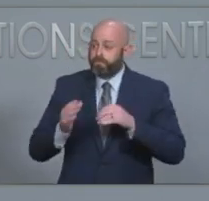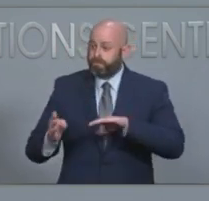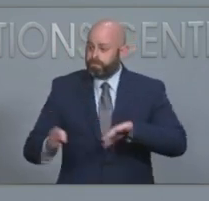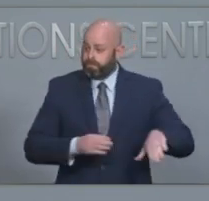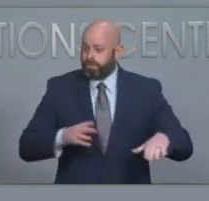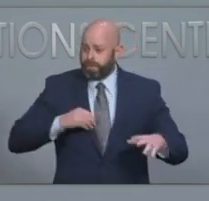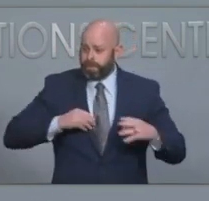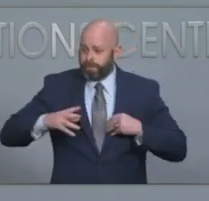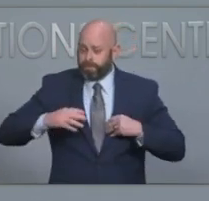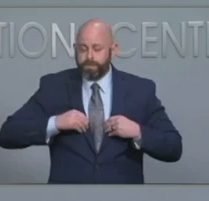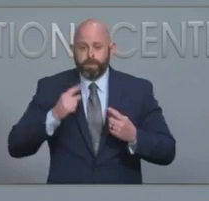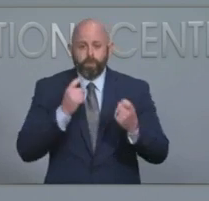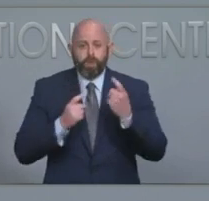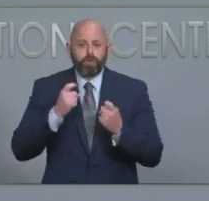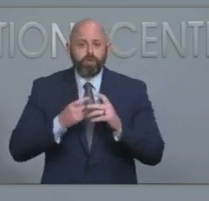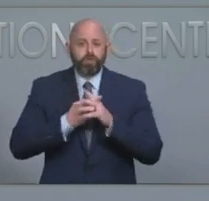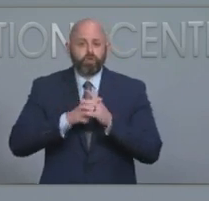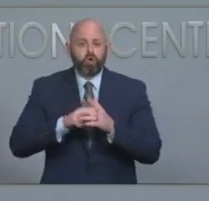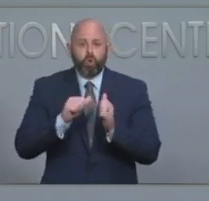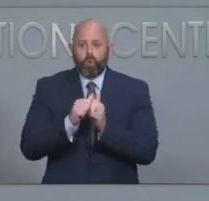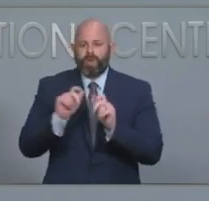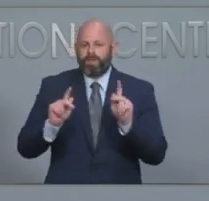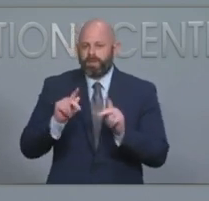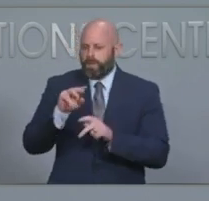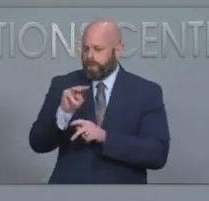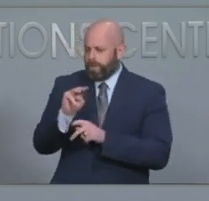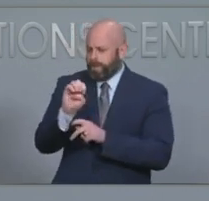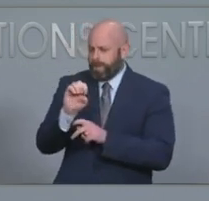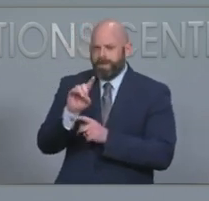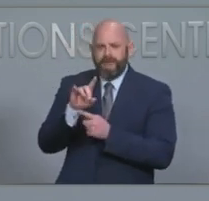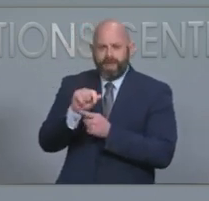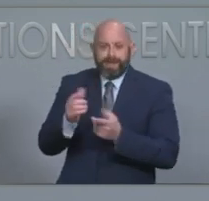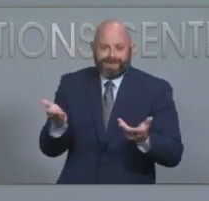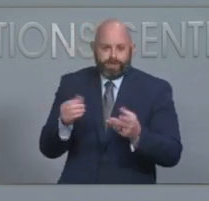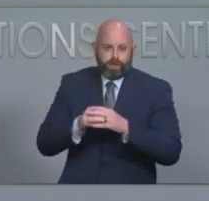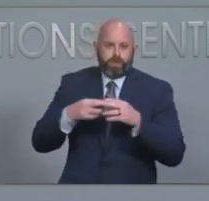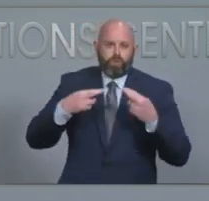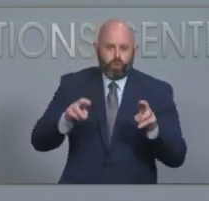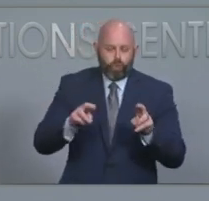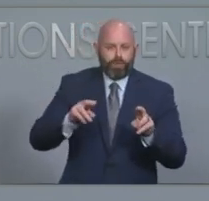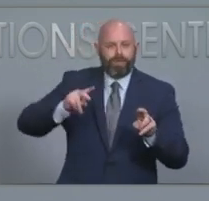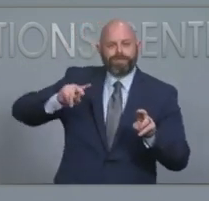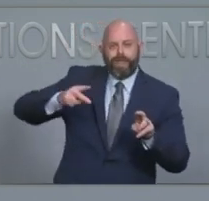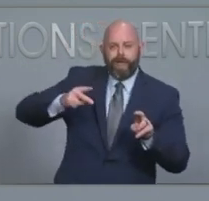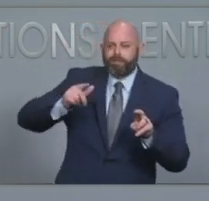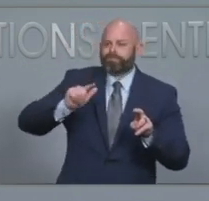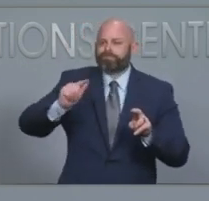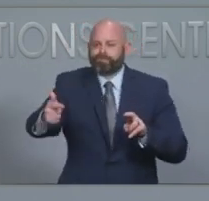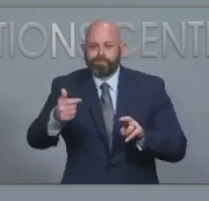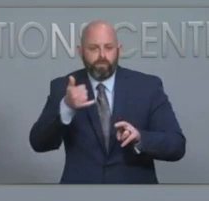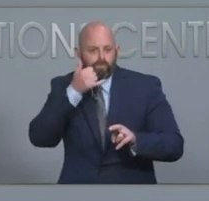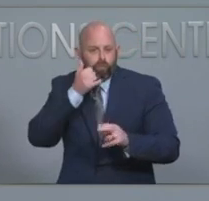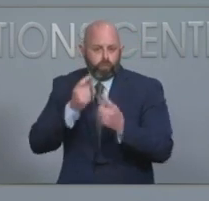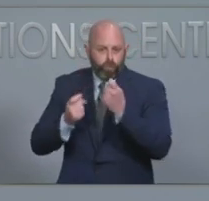your questions. We will start with media in the room, and then we will go to those on the phone.